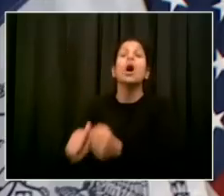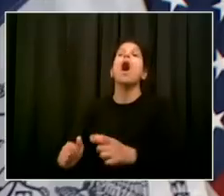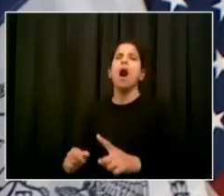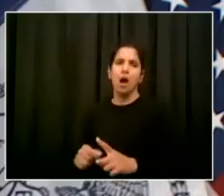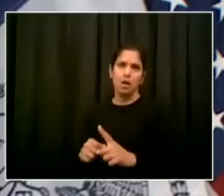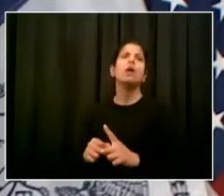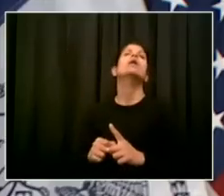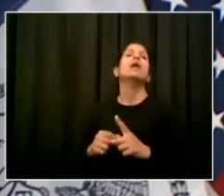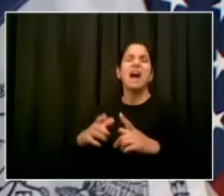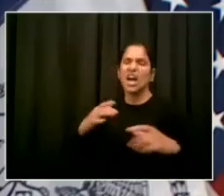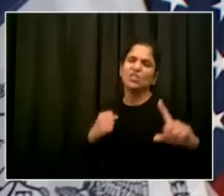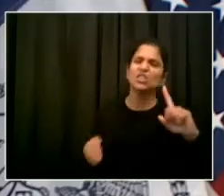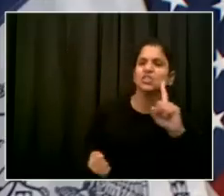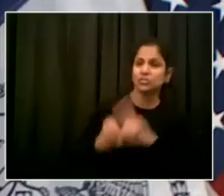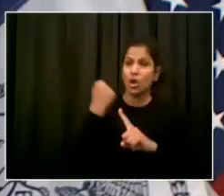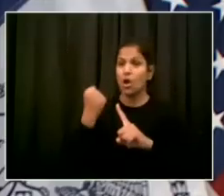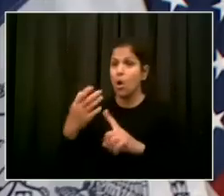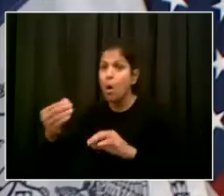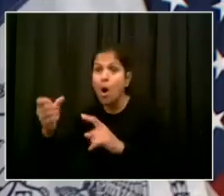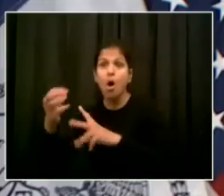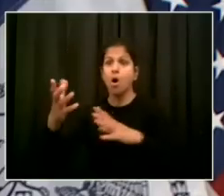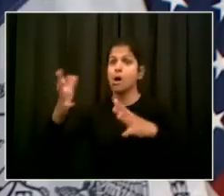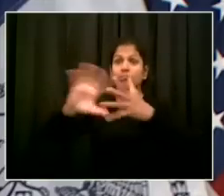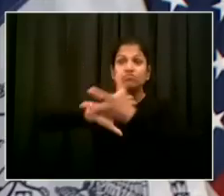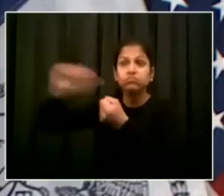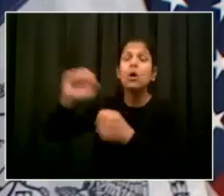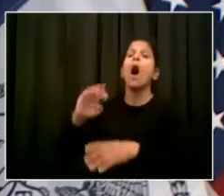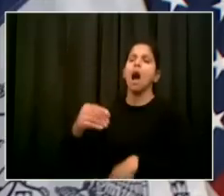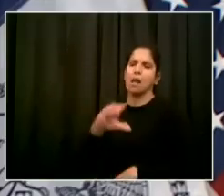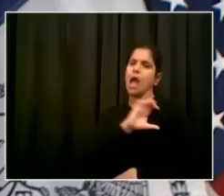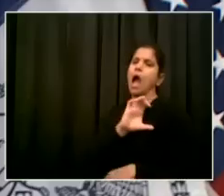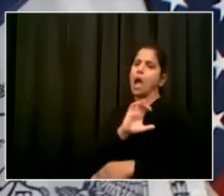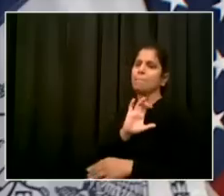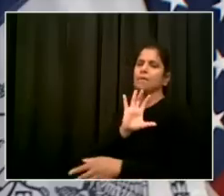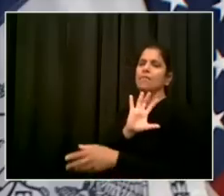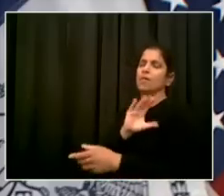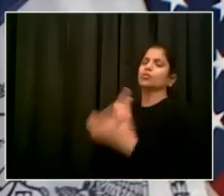response. What we have here is something where we absolutely must have